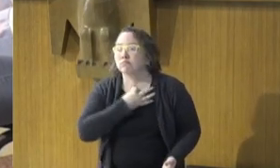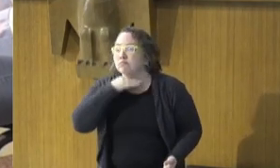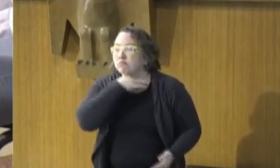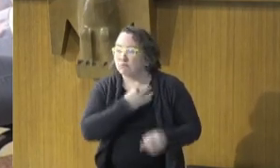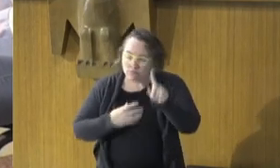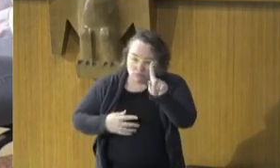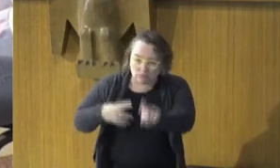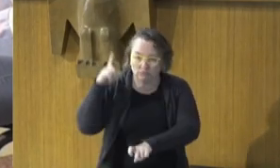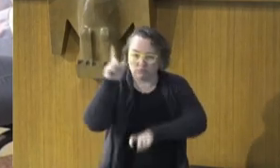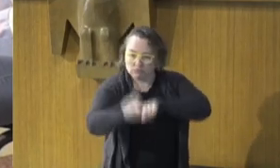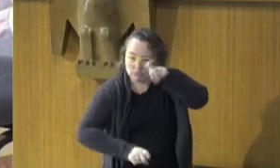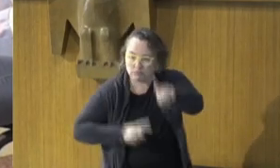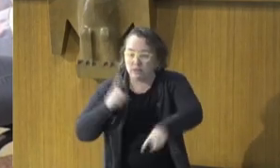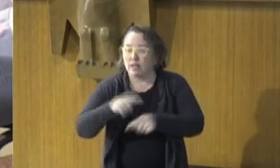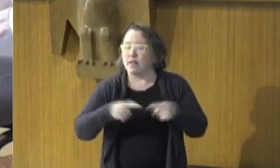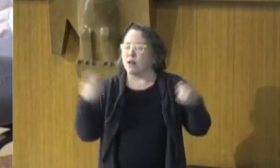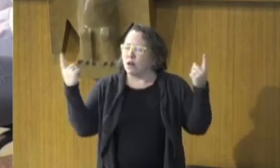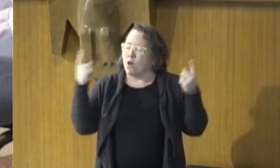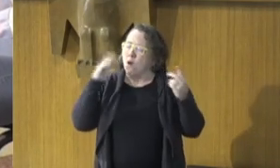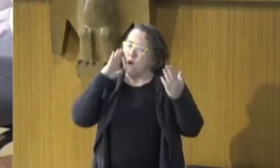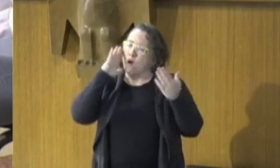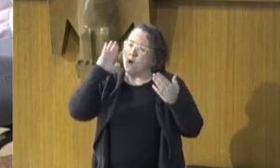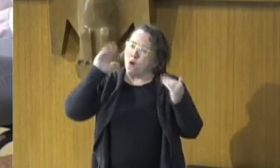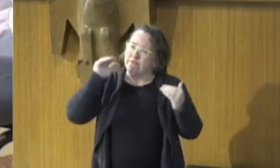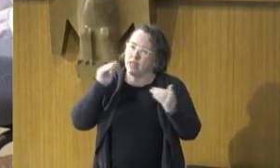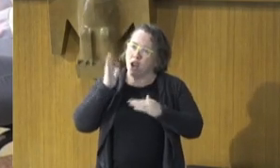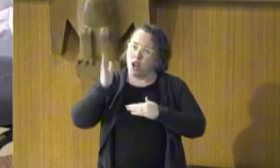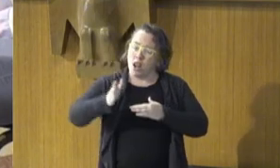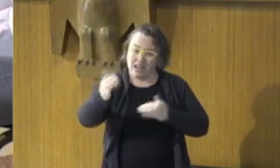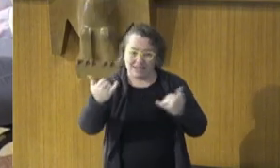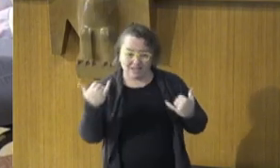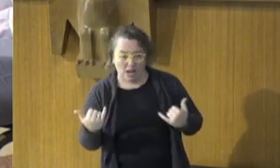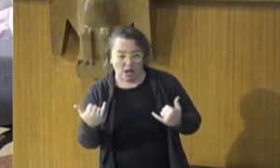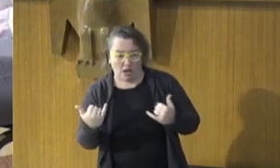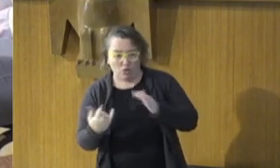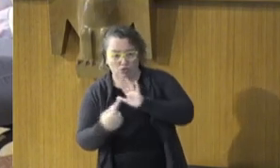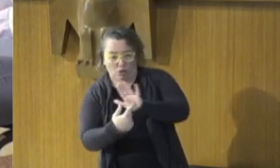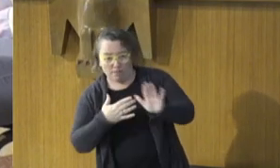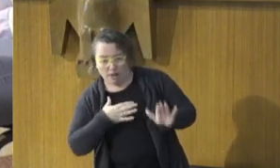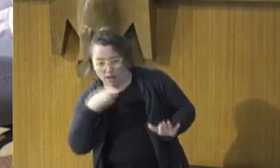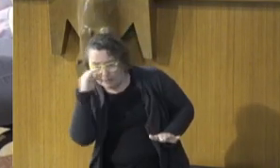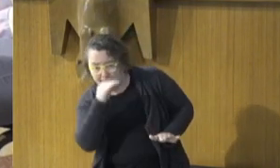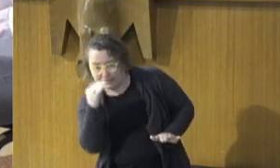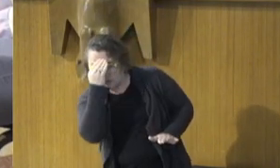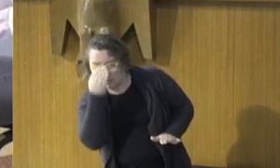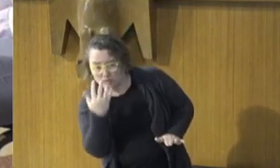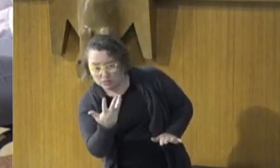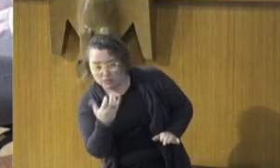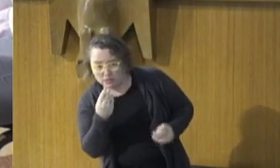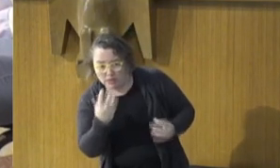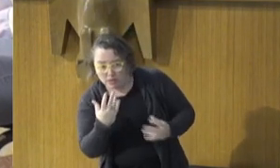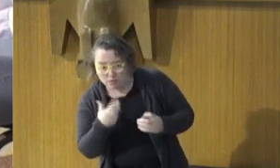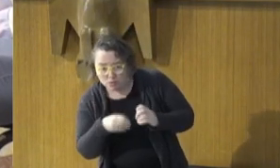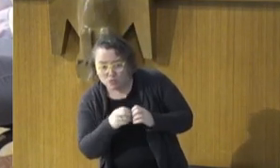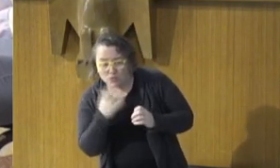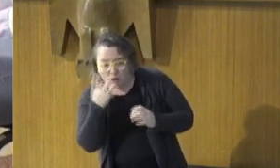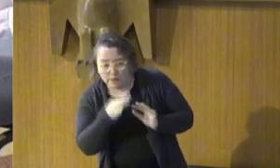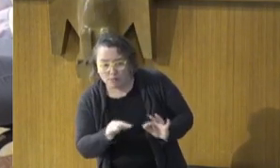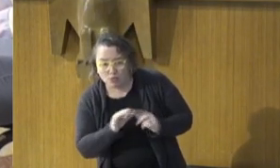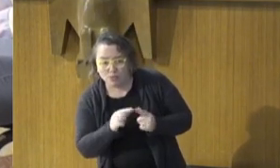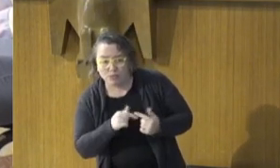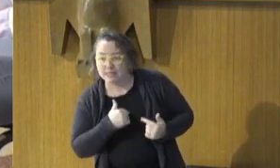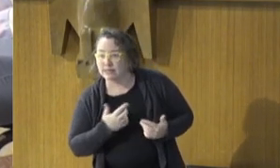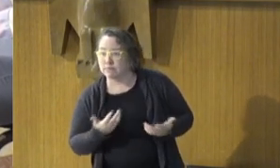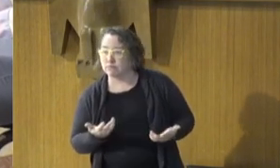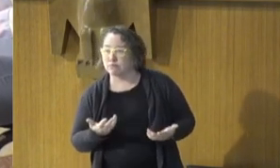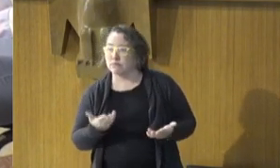then eventually you can get to a place, hopefully, where you can say, would you mind if I shared my opinion and why I voted for this other candidate and why that's really important to me?